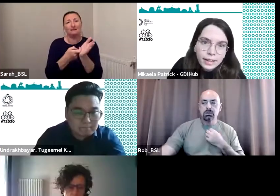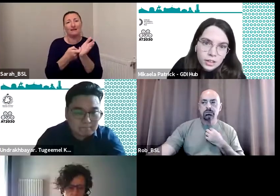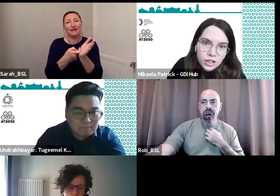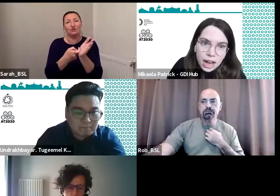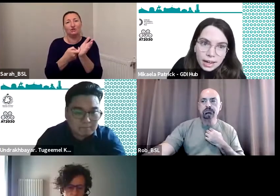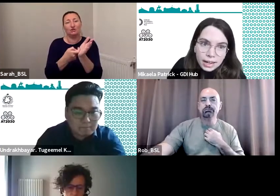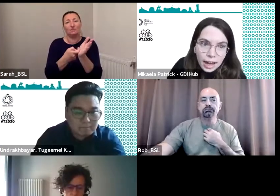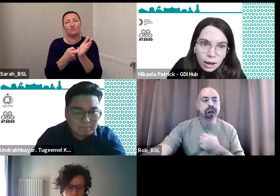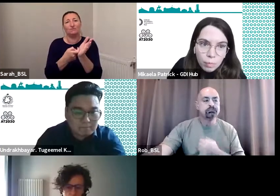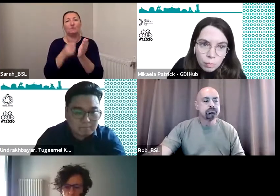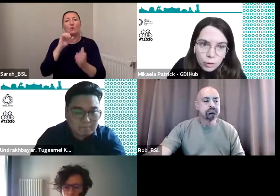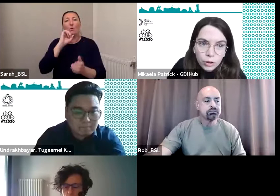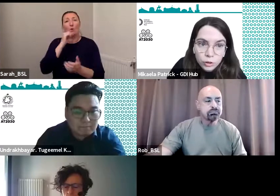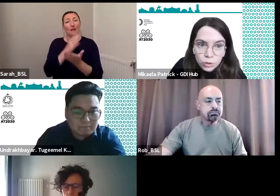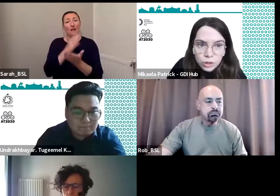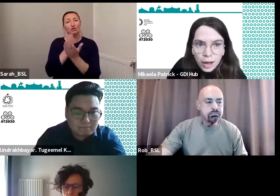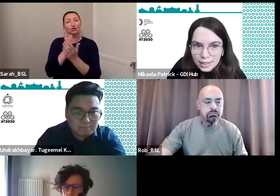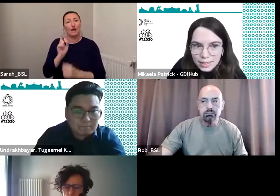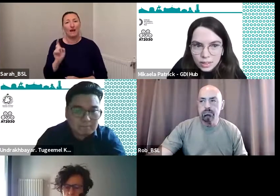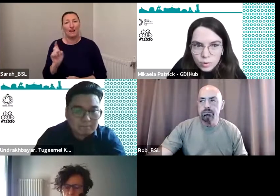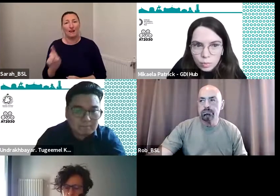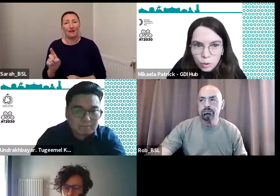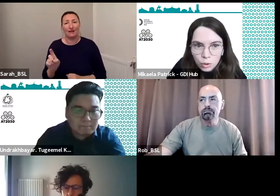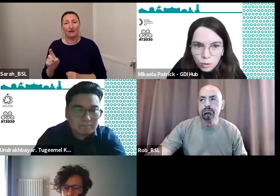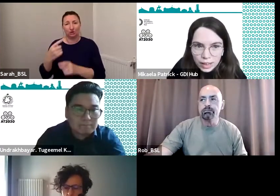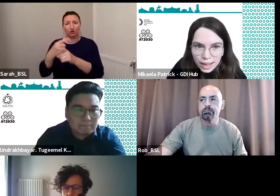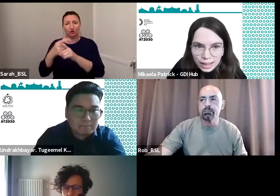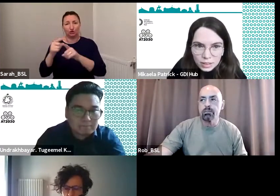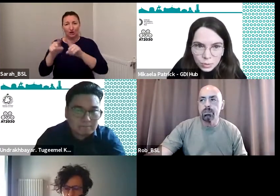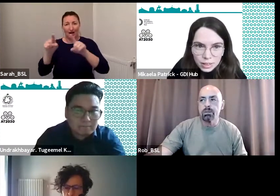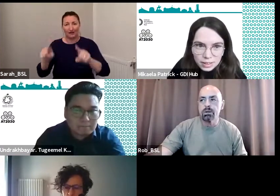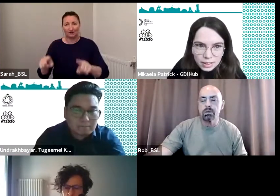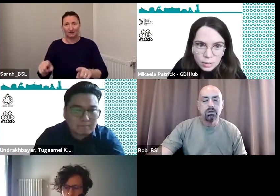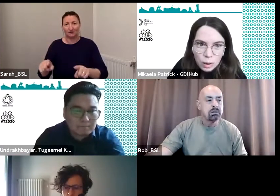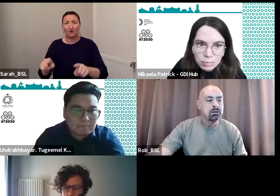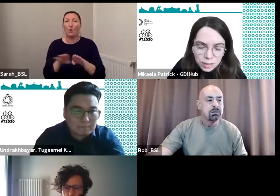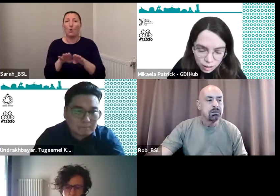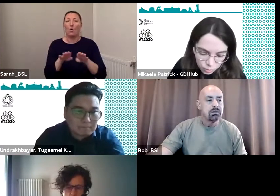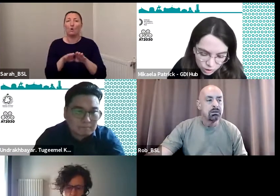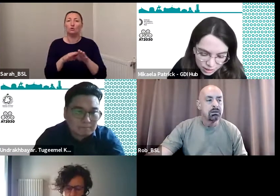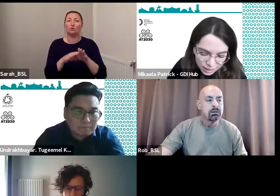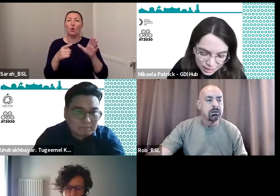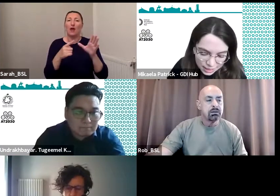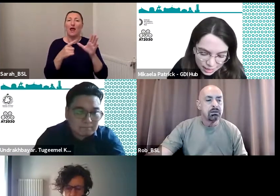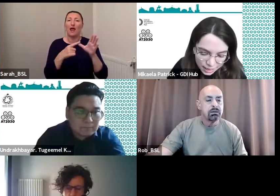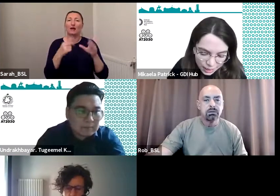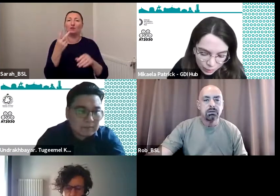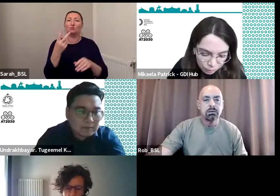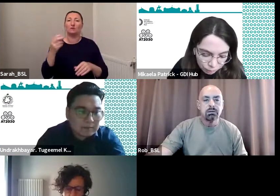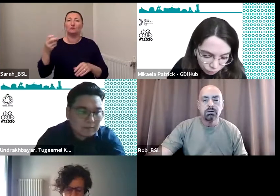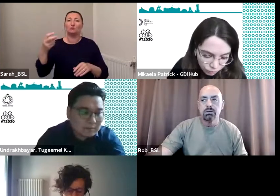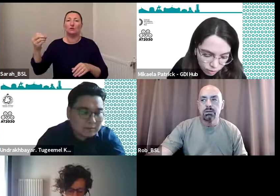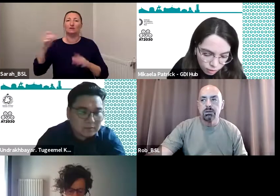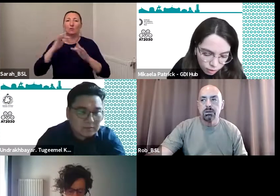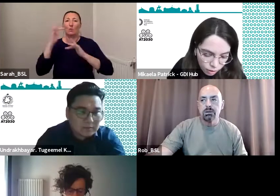the link in the chat now, but you can also access the report on the AT2030 website, which is listed